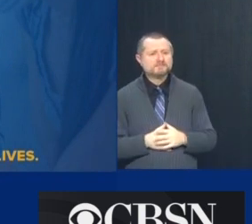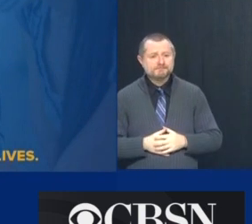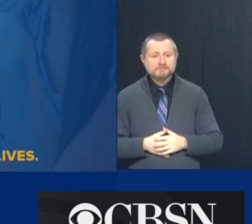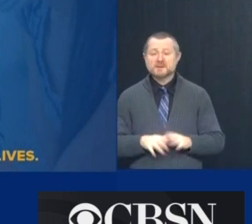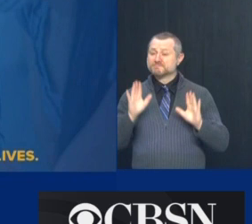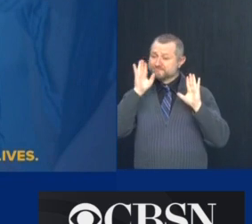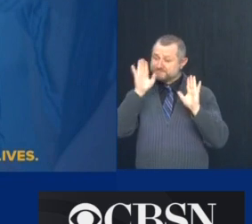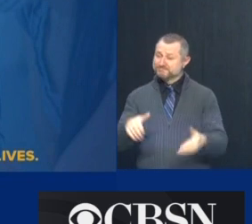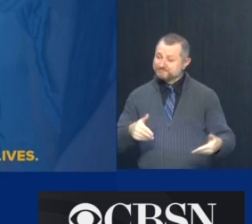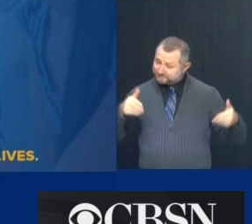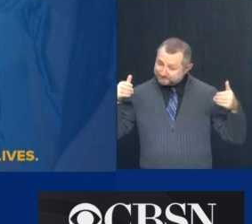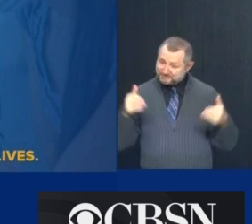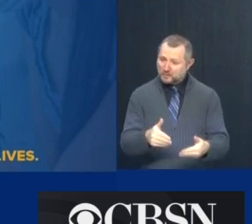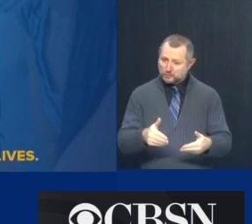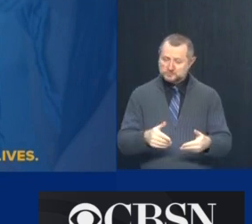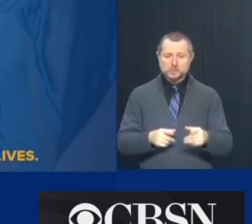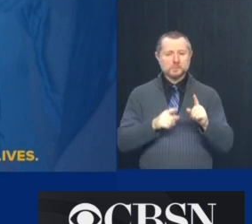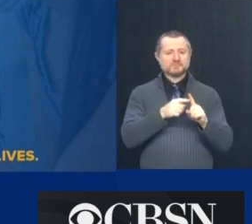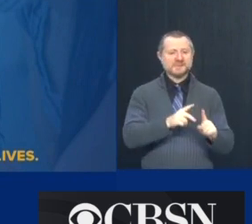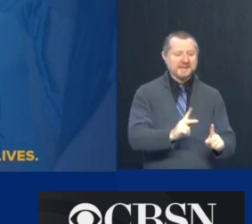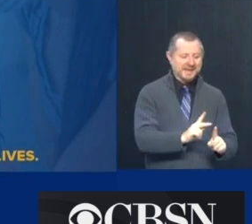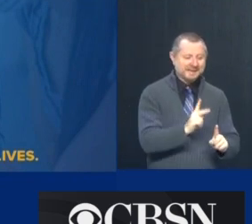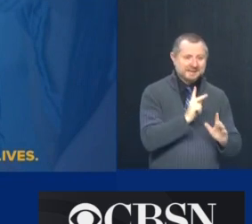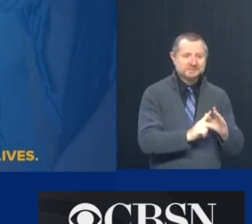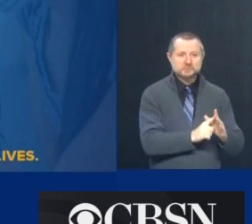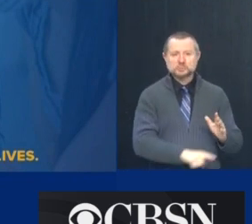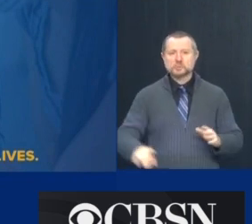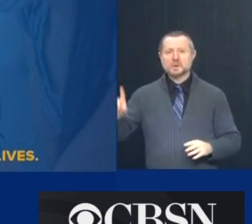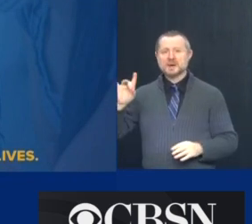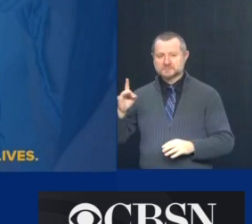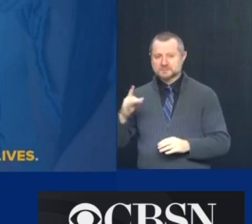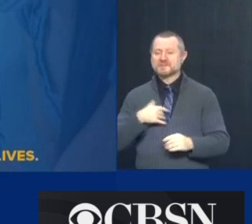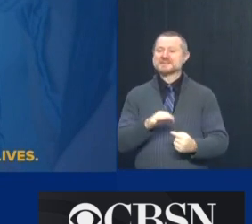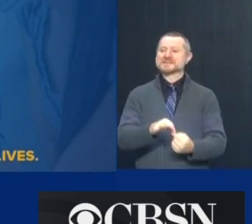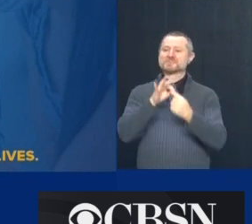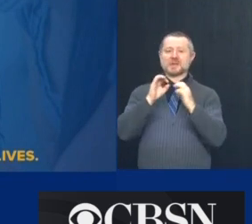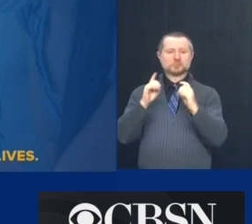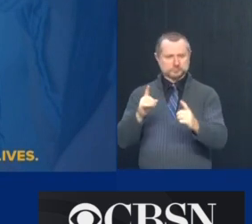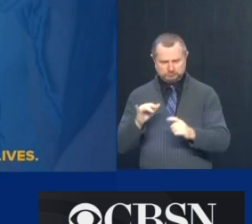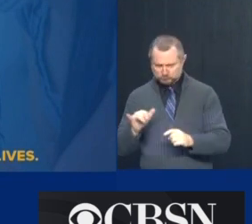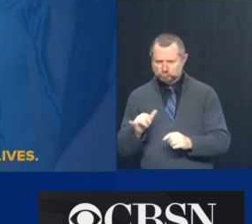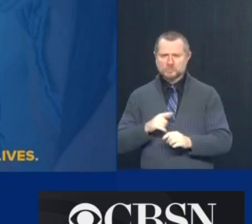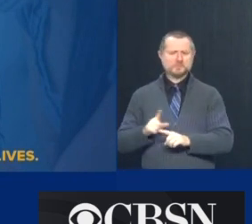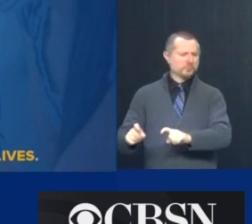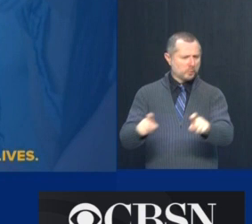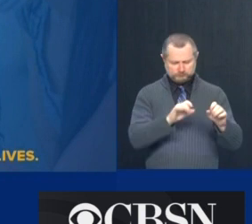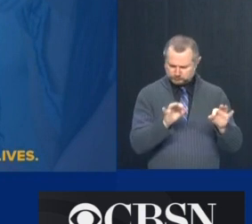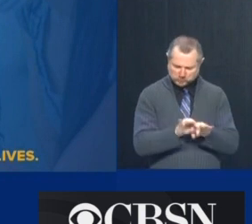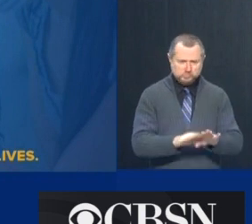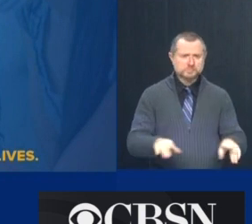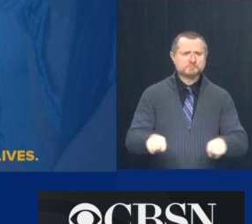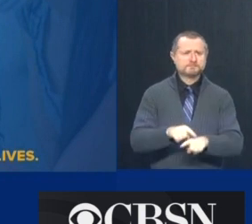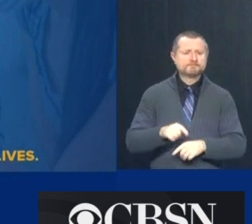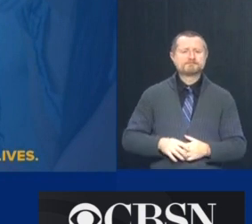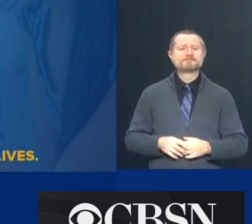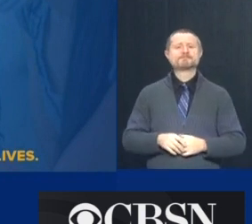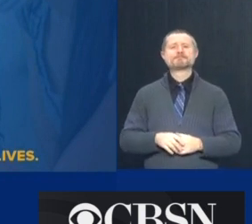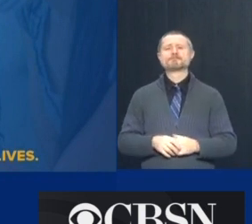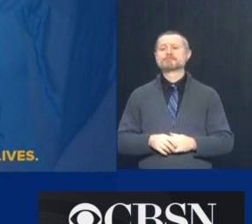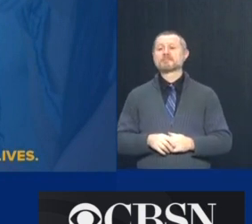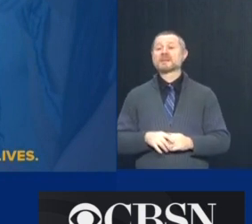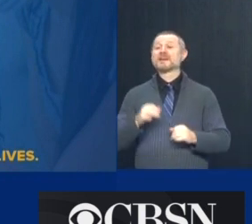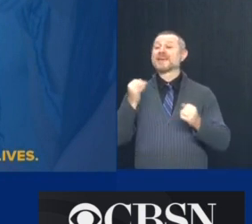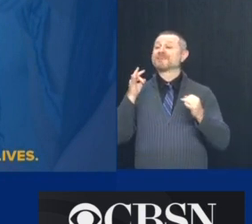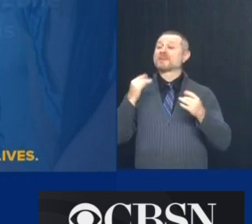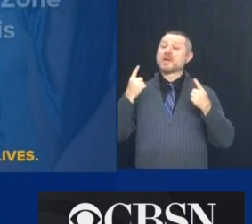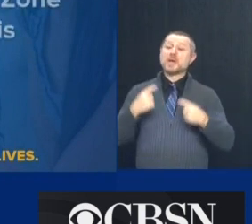on special ed K-8, doing testing in schools on a sustainable basis for long-term operation. If they're in an